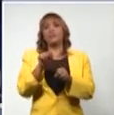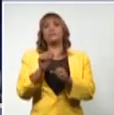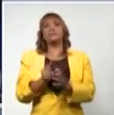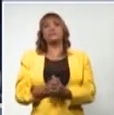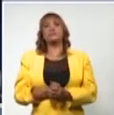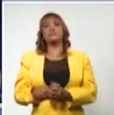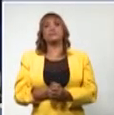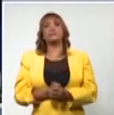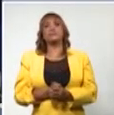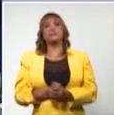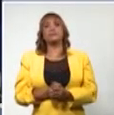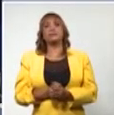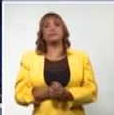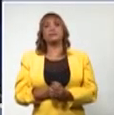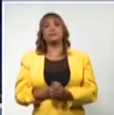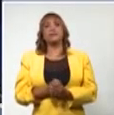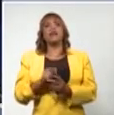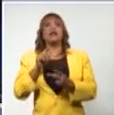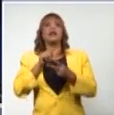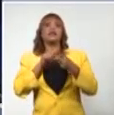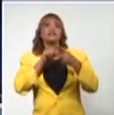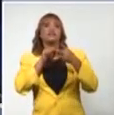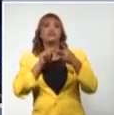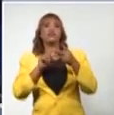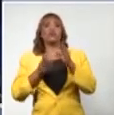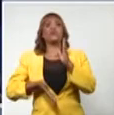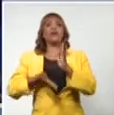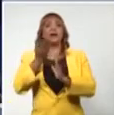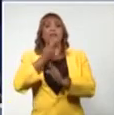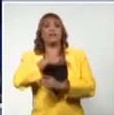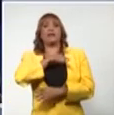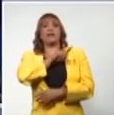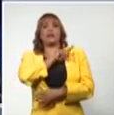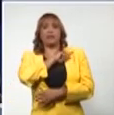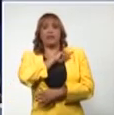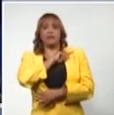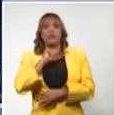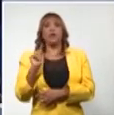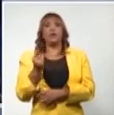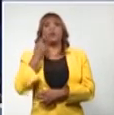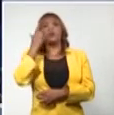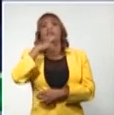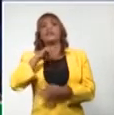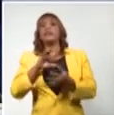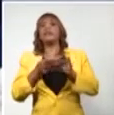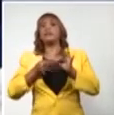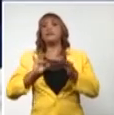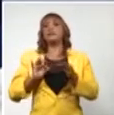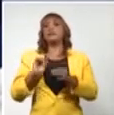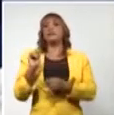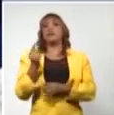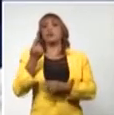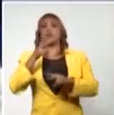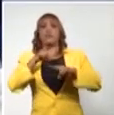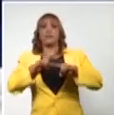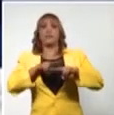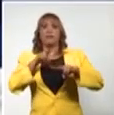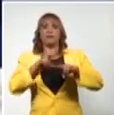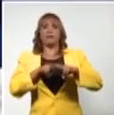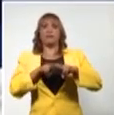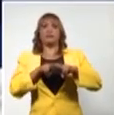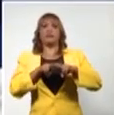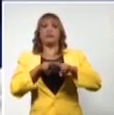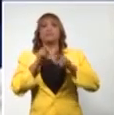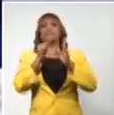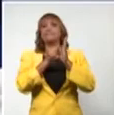Yesterday, 2 people were discharged from hospital, one from Artemisa and the other from Havana,